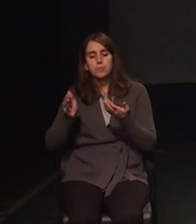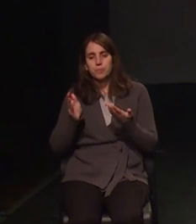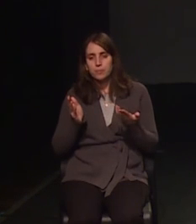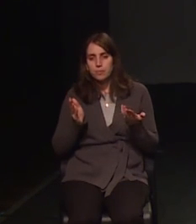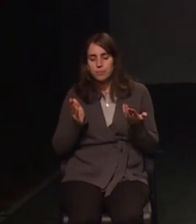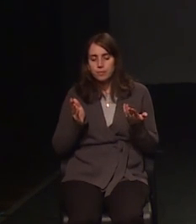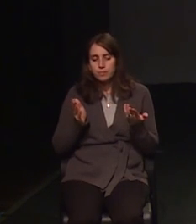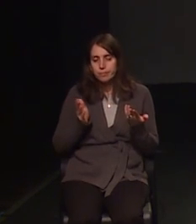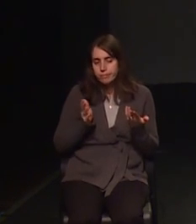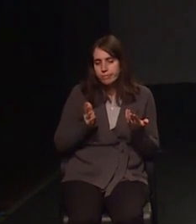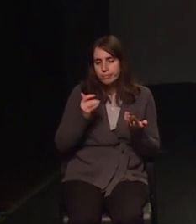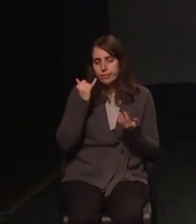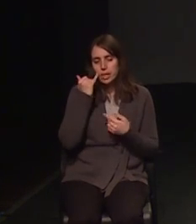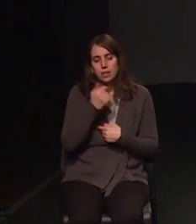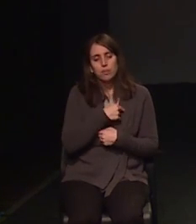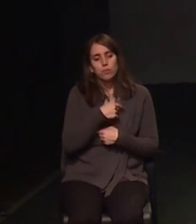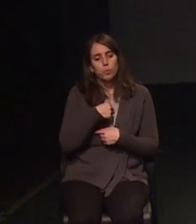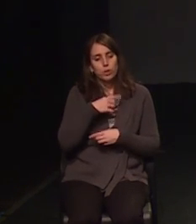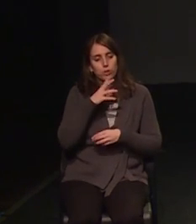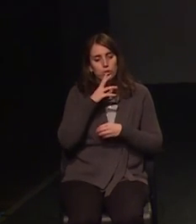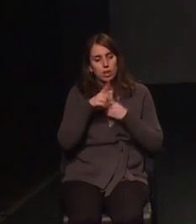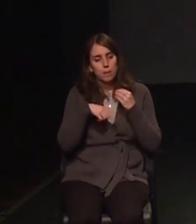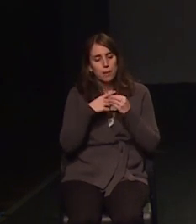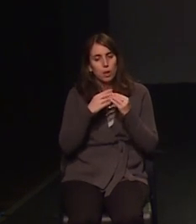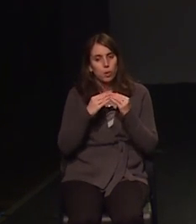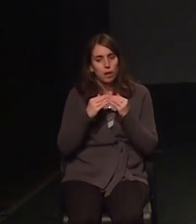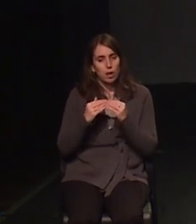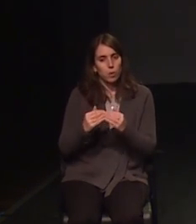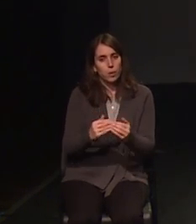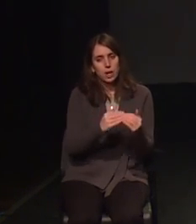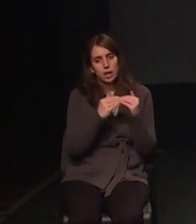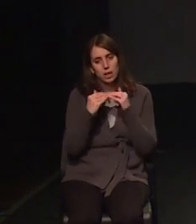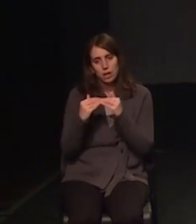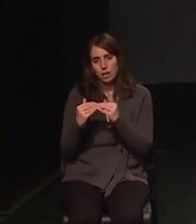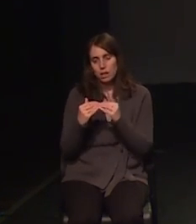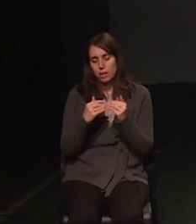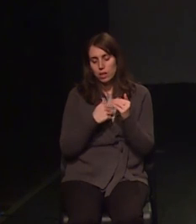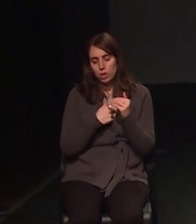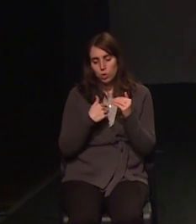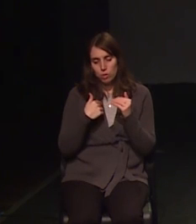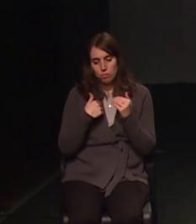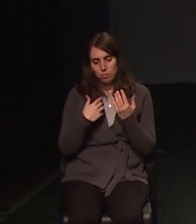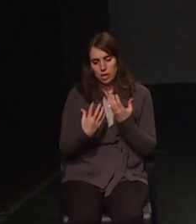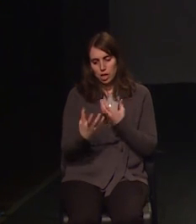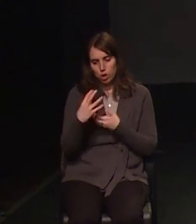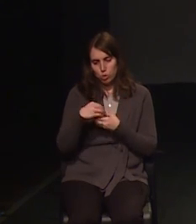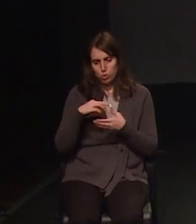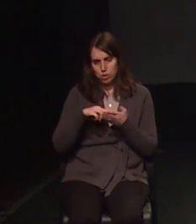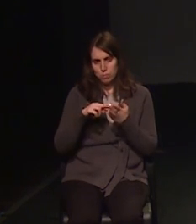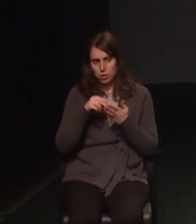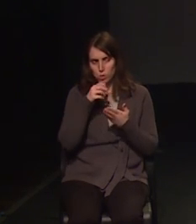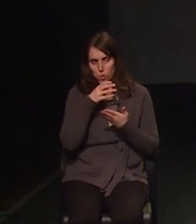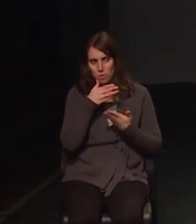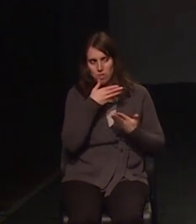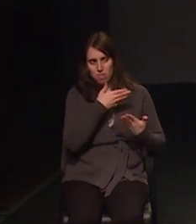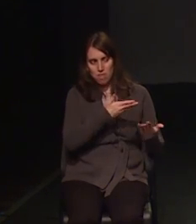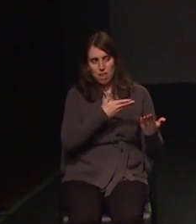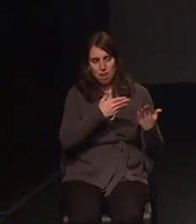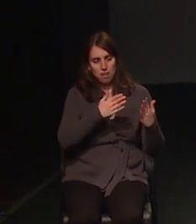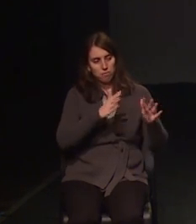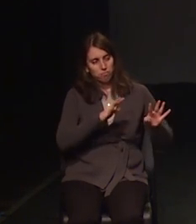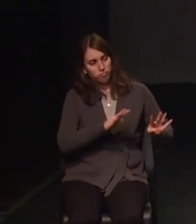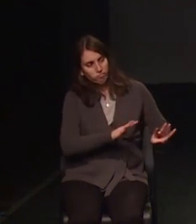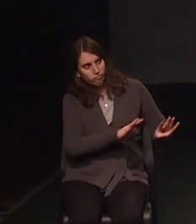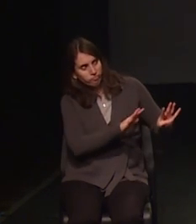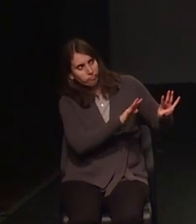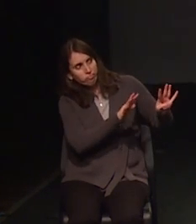important. But if we're talking about equity, then we're looking at inclusion is who's at the table. We're looking at where did the table come